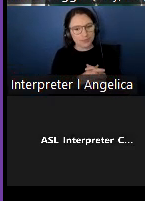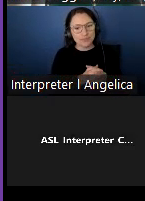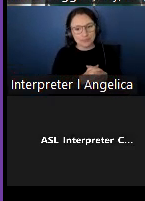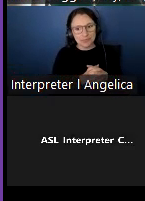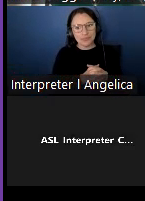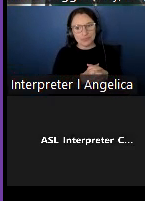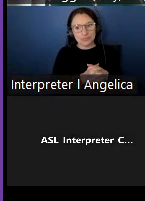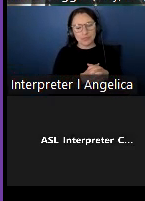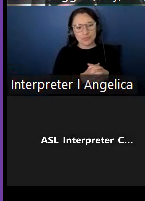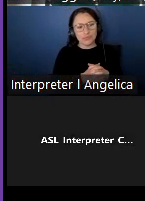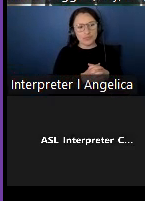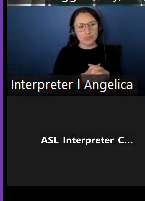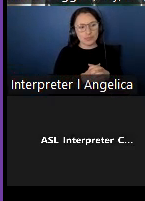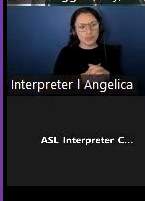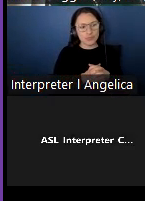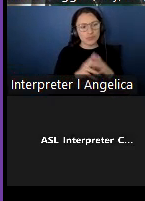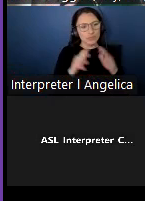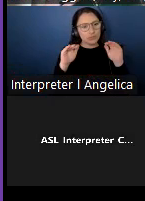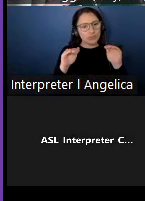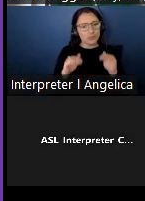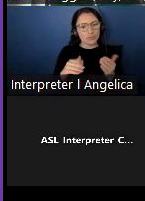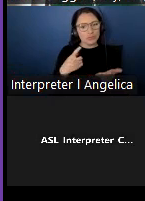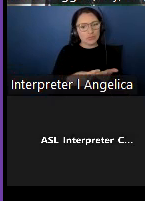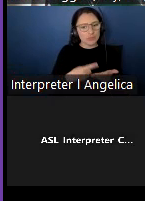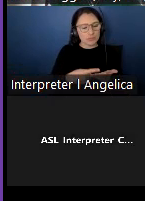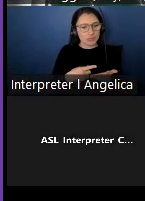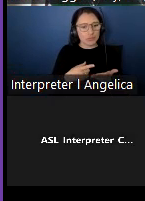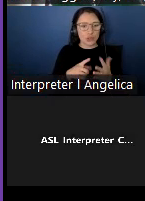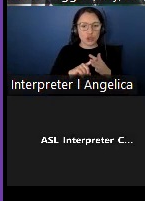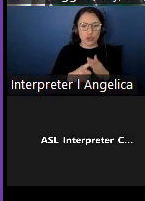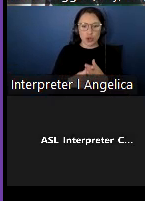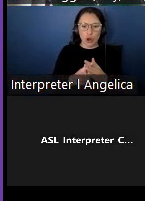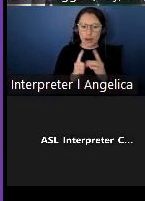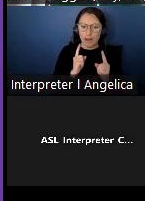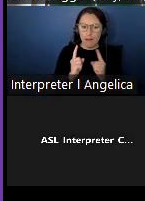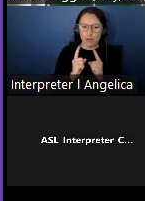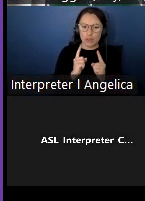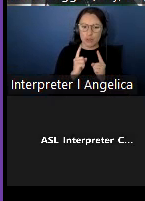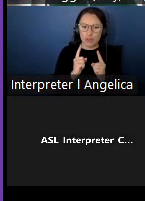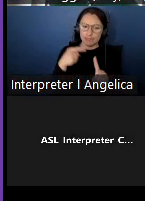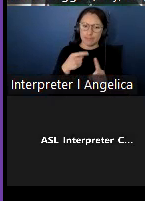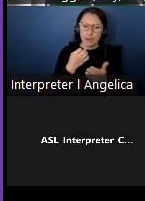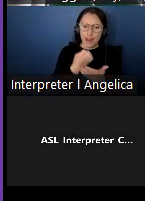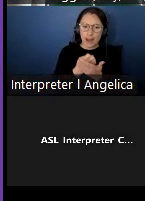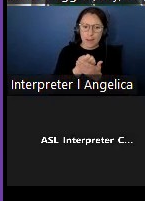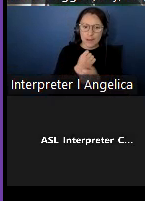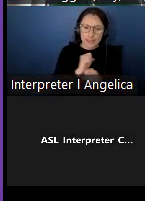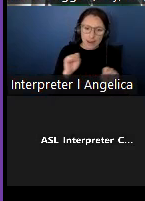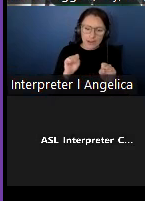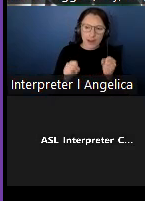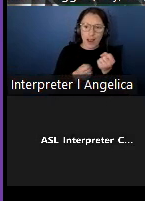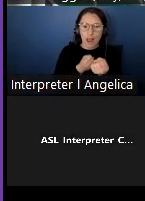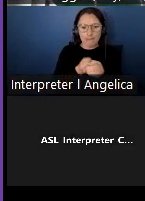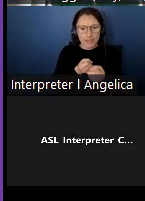So next we are going to discuss kind of starting the conversation about economic safety, advocacy,